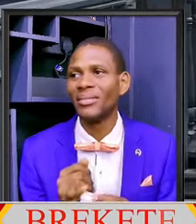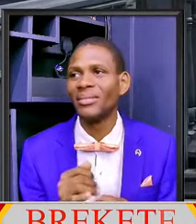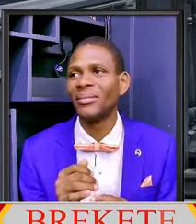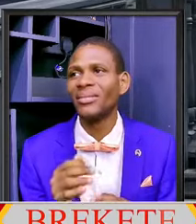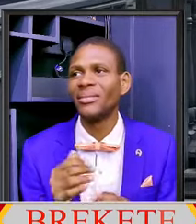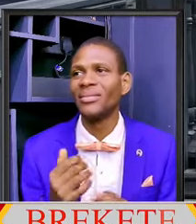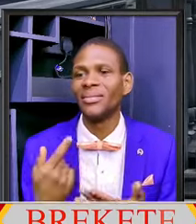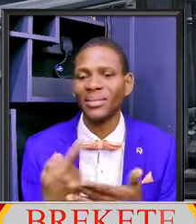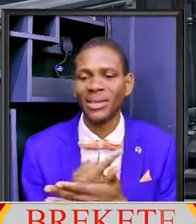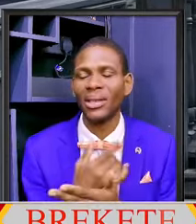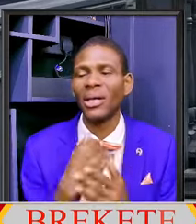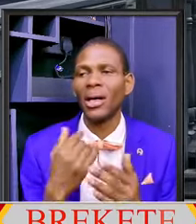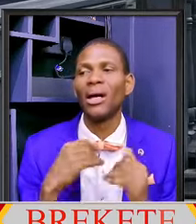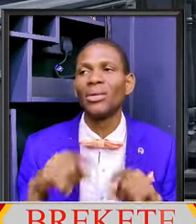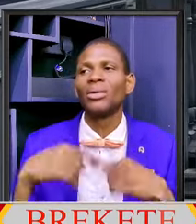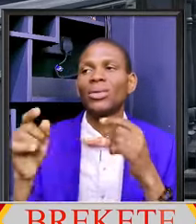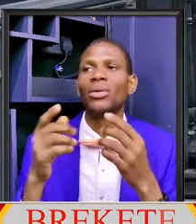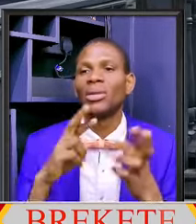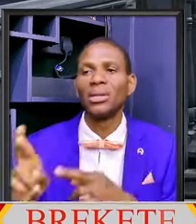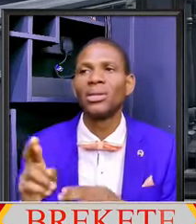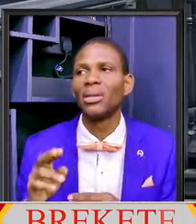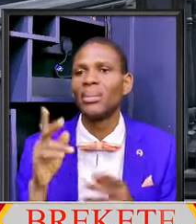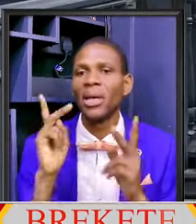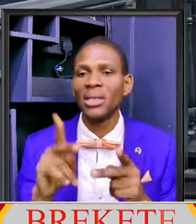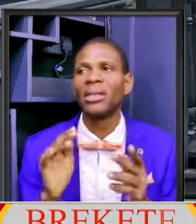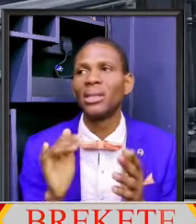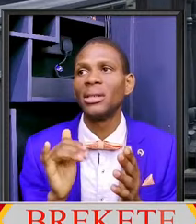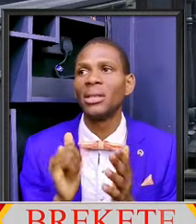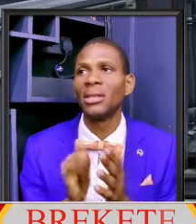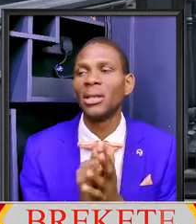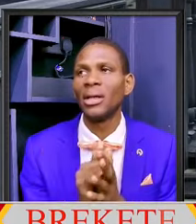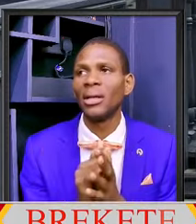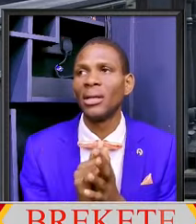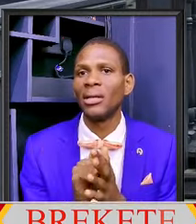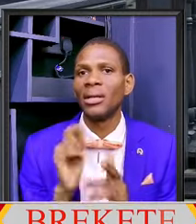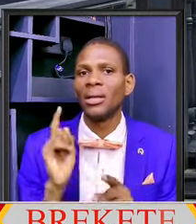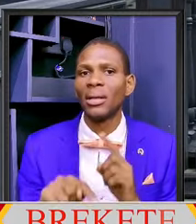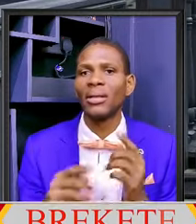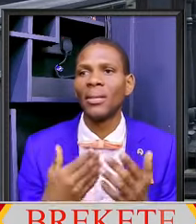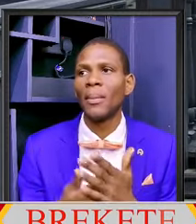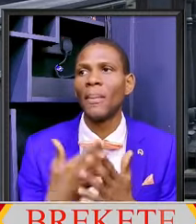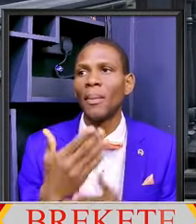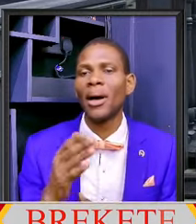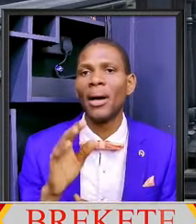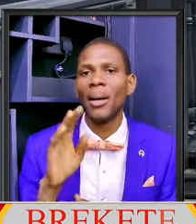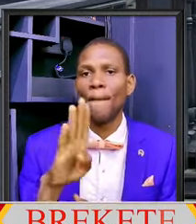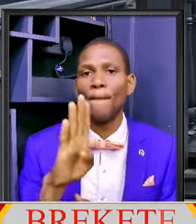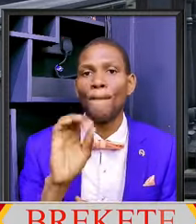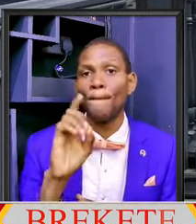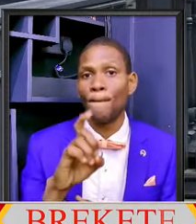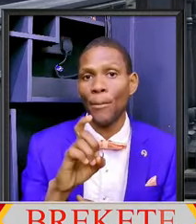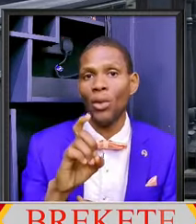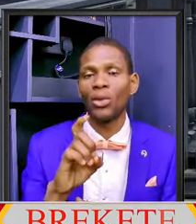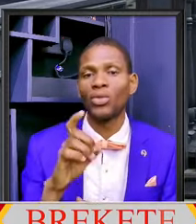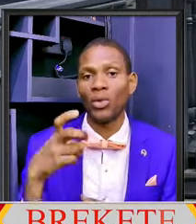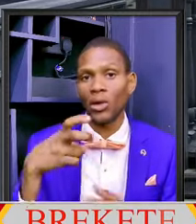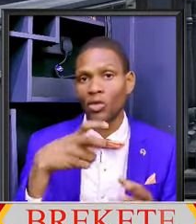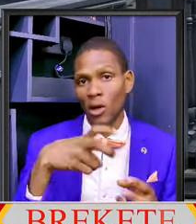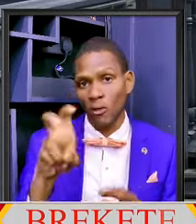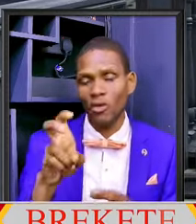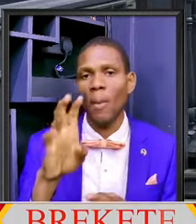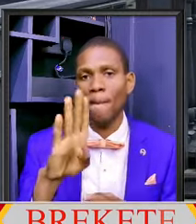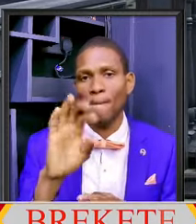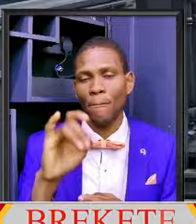Ghana don't go already. So, person, we no fit buy box. nine they buy. Any Nigerians